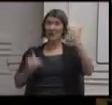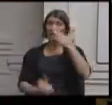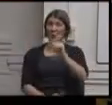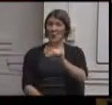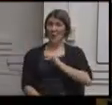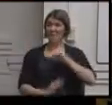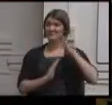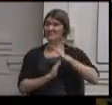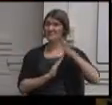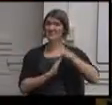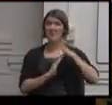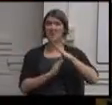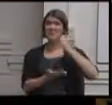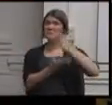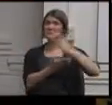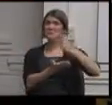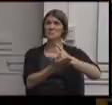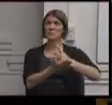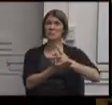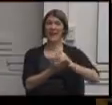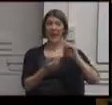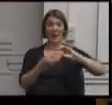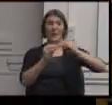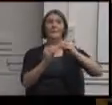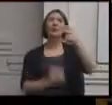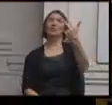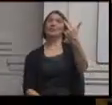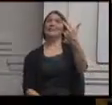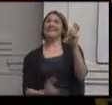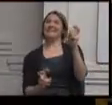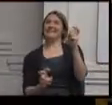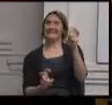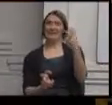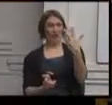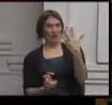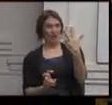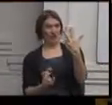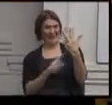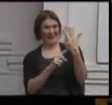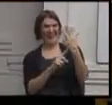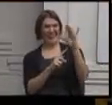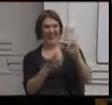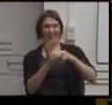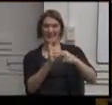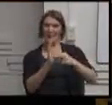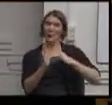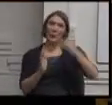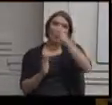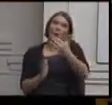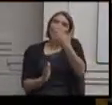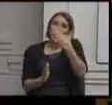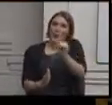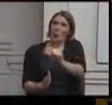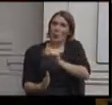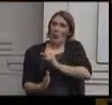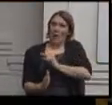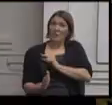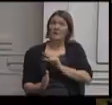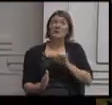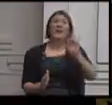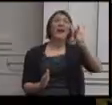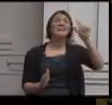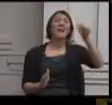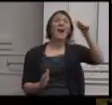So in other words, our rating of 3 was topped by only 810 departments